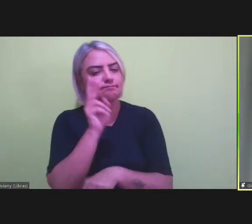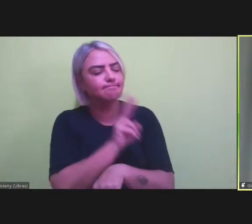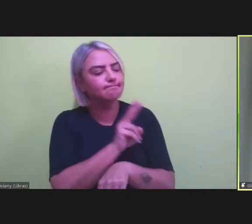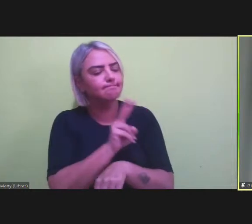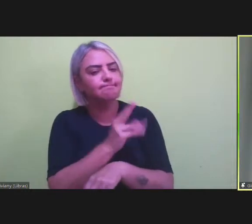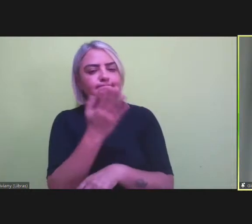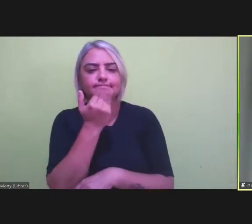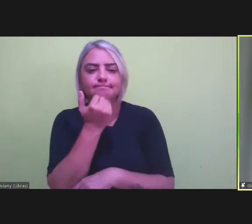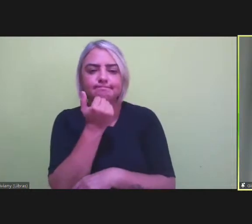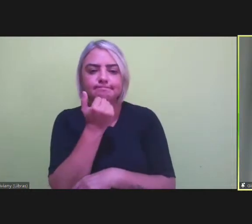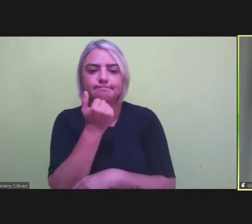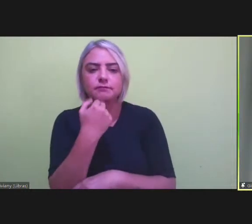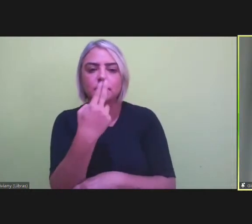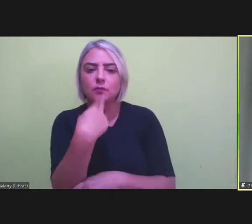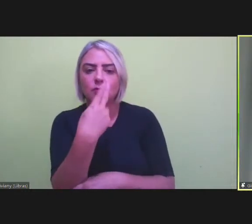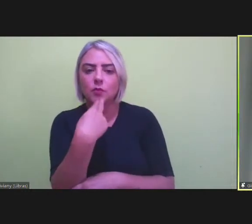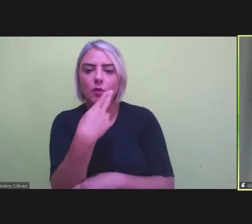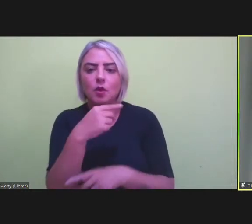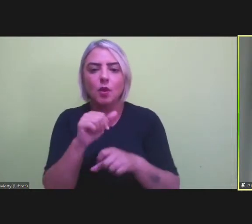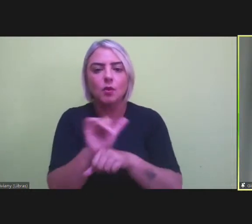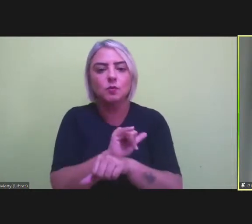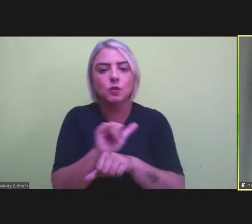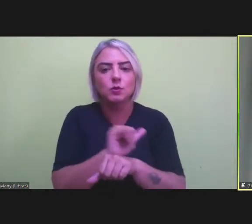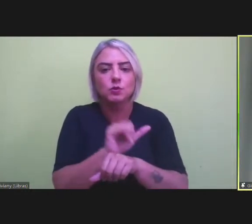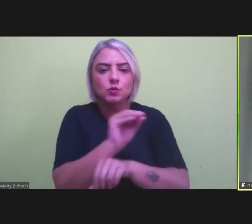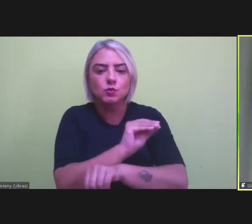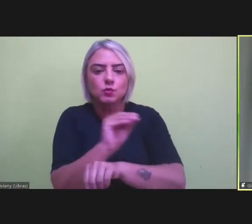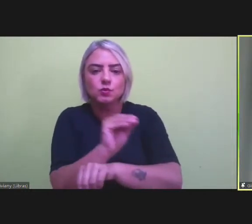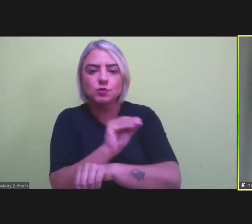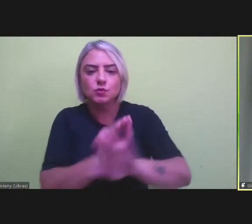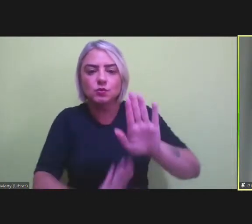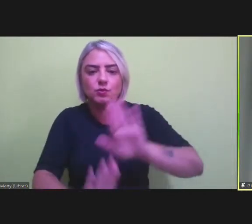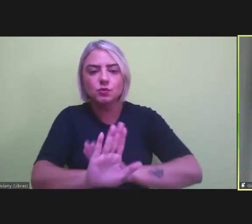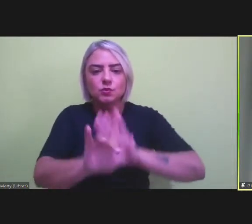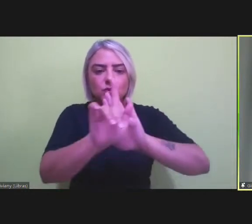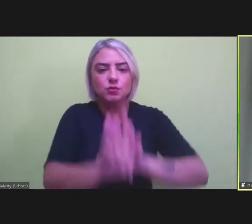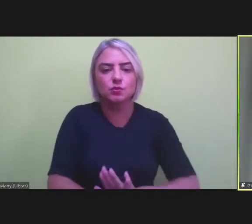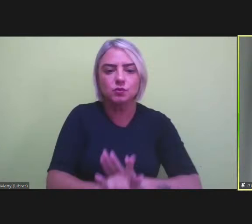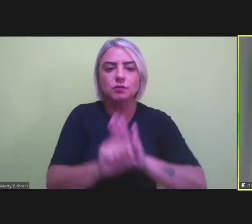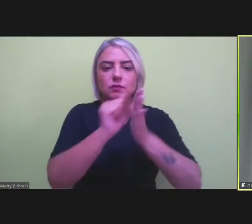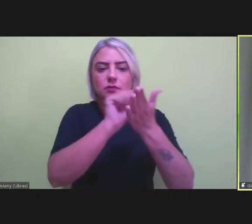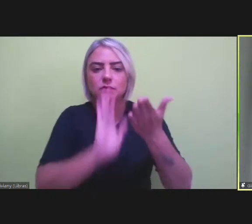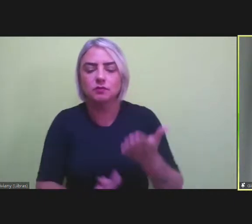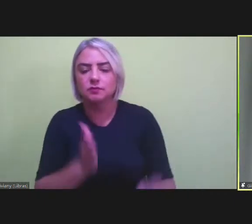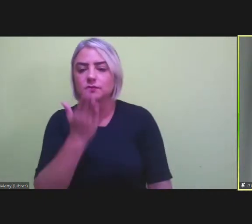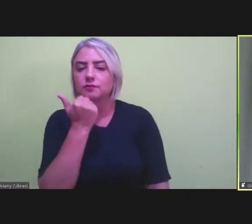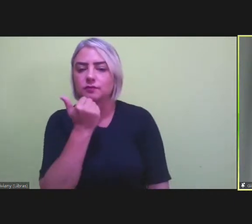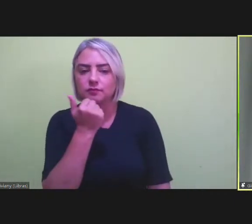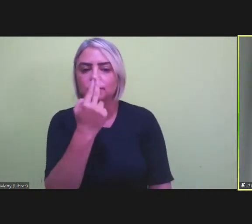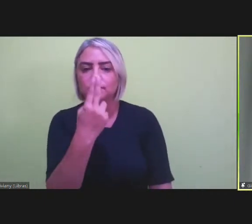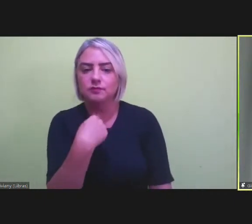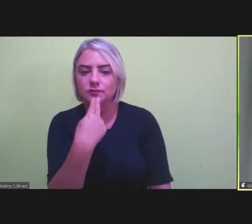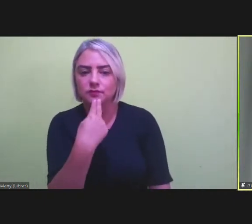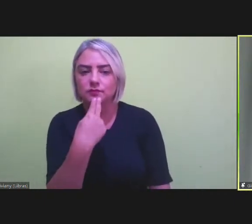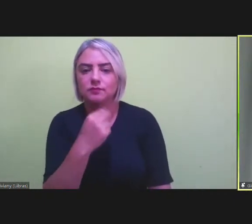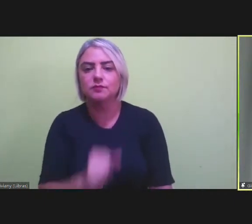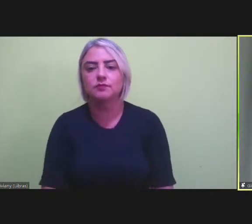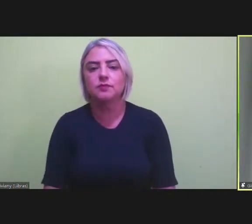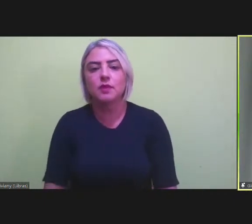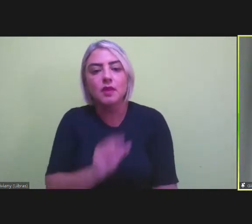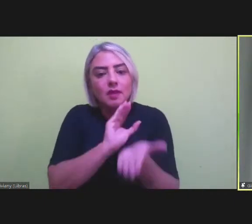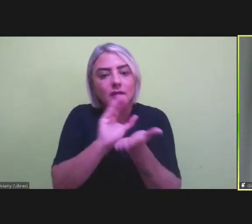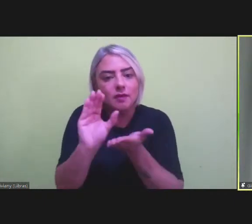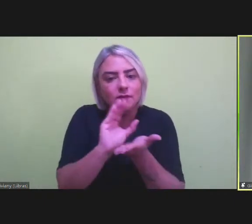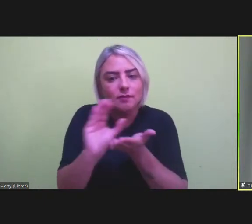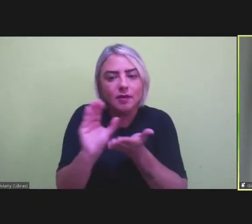the food and nutritional vigilance as a strategy to care and management the food actions and